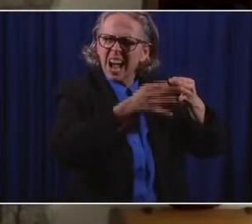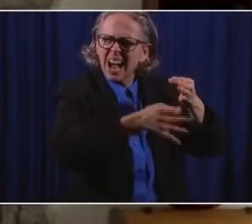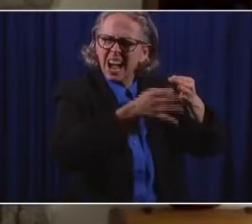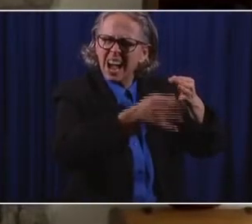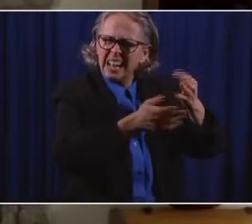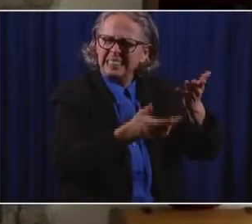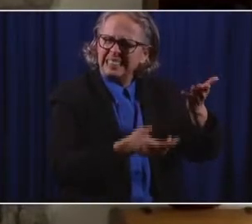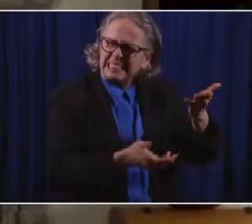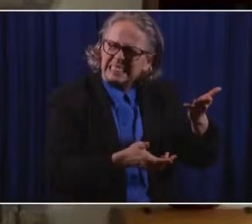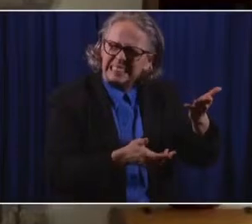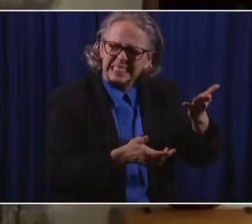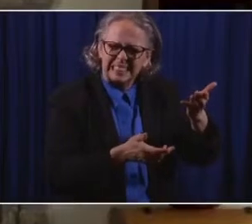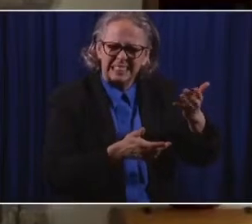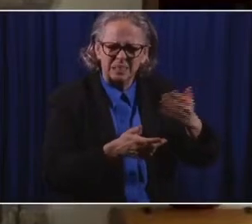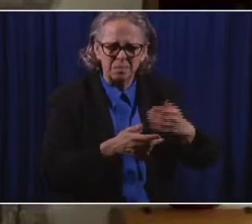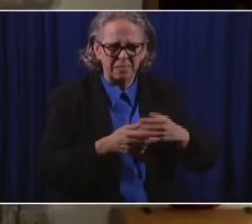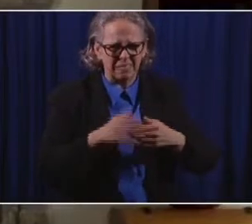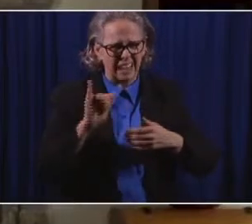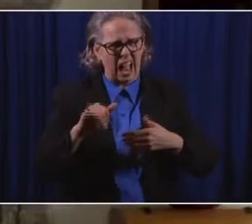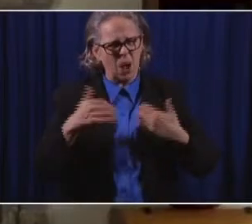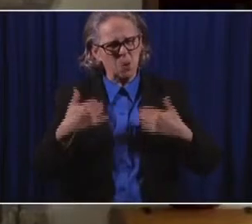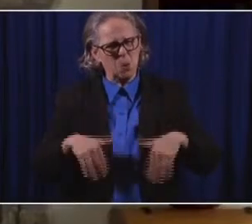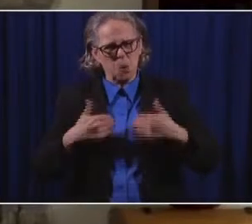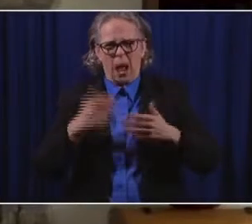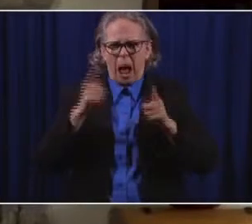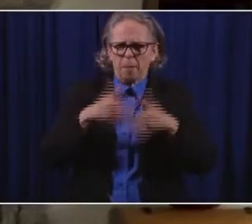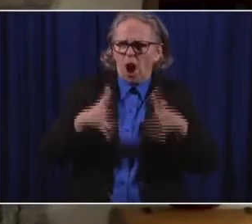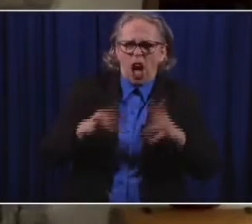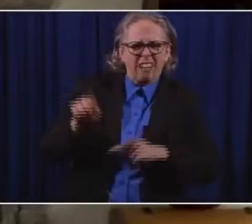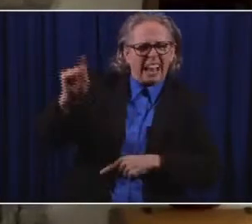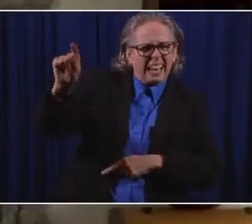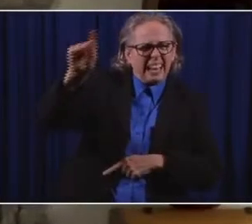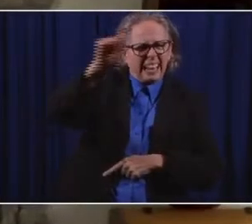school. You'll see it in nursing homes.